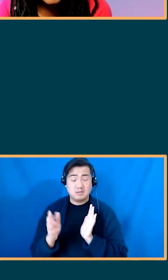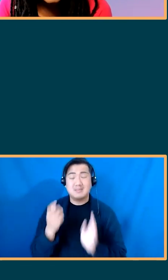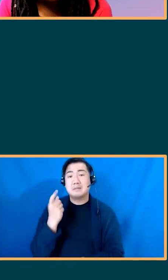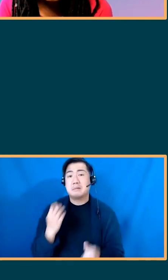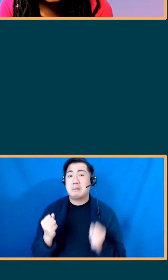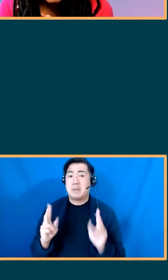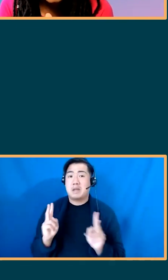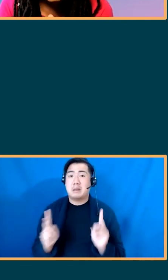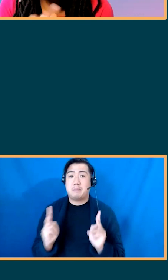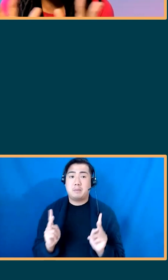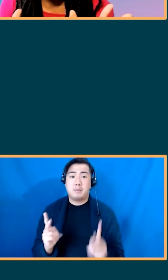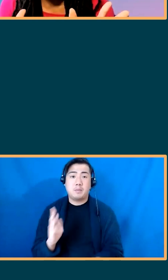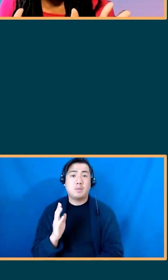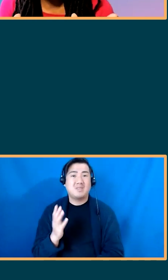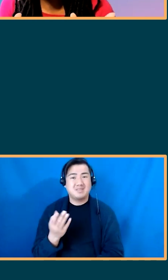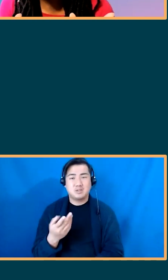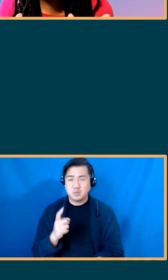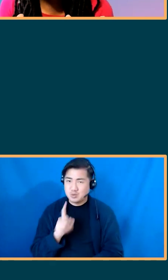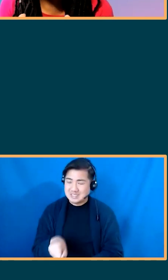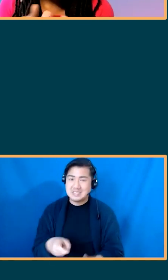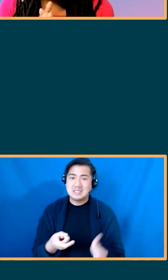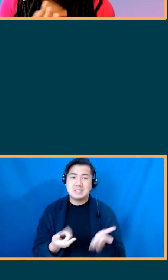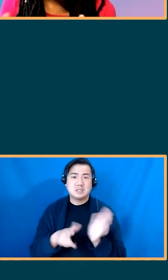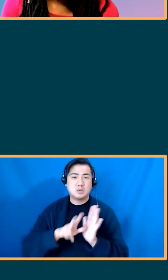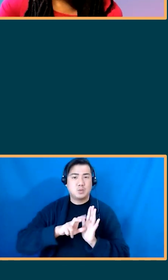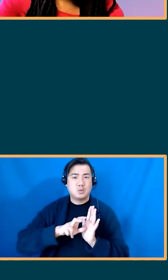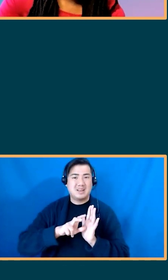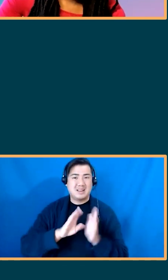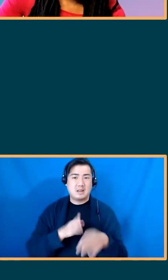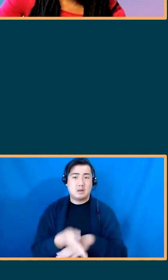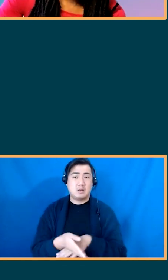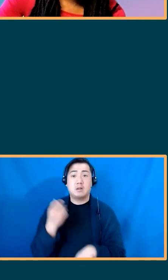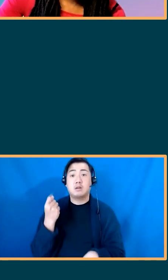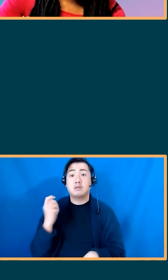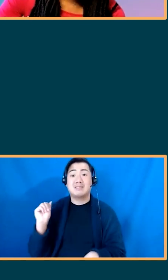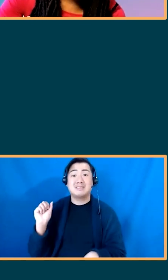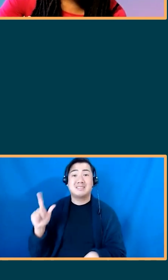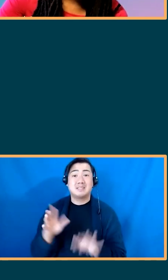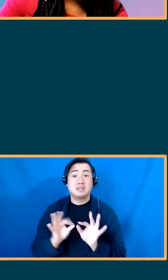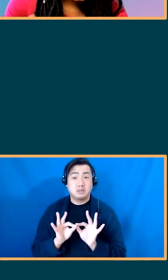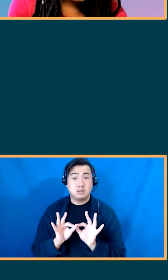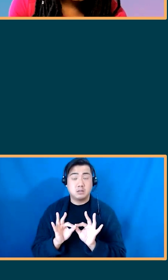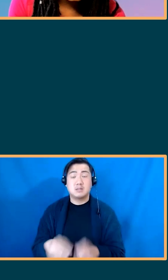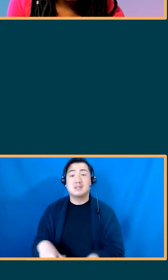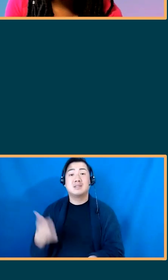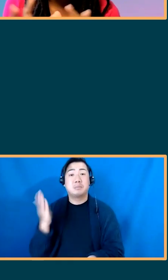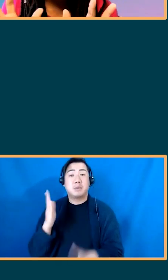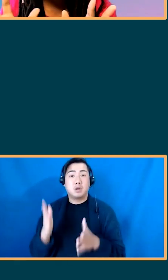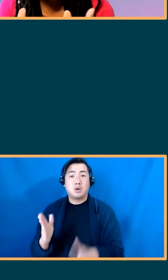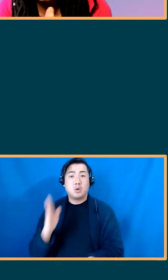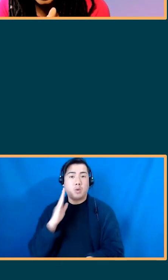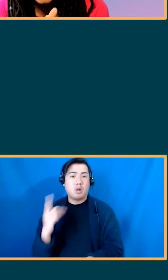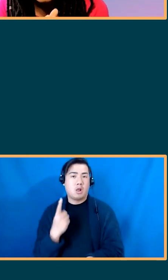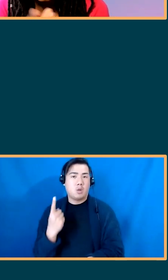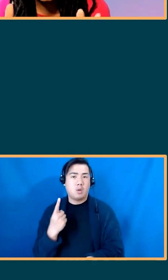be made available. The speakers, the ASL interpreters are always going to show up in